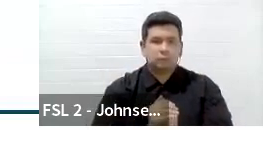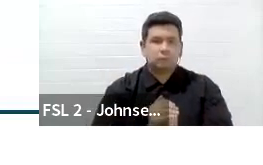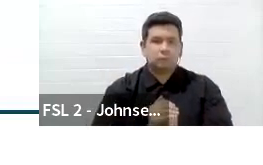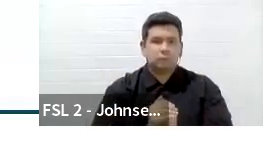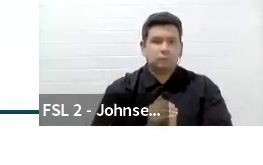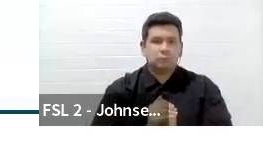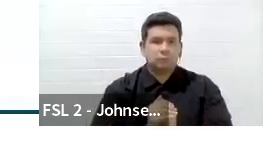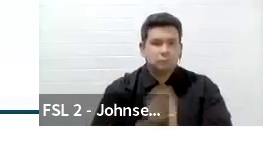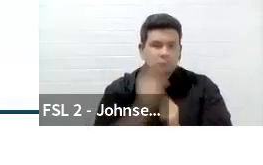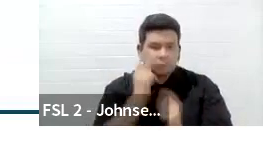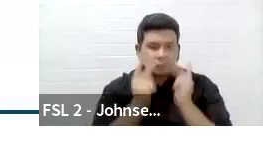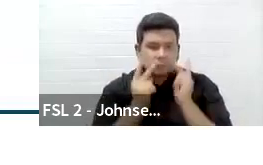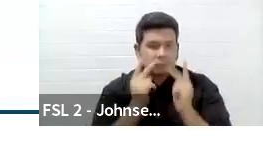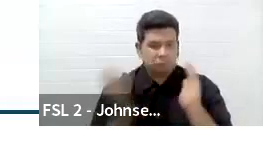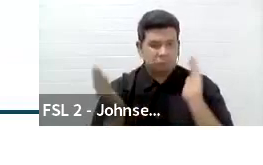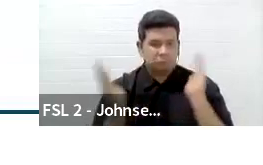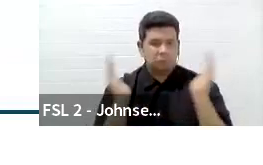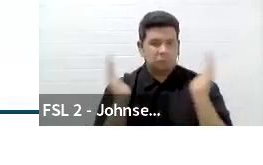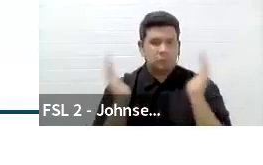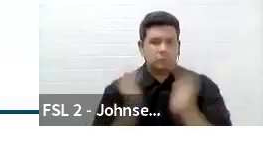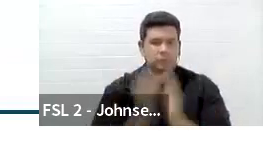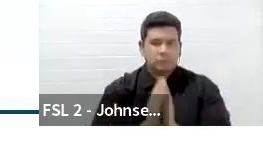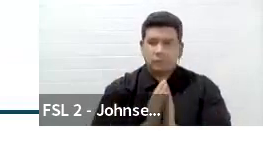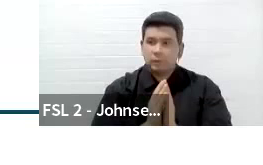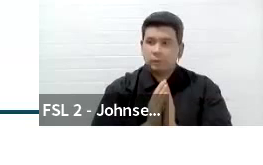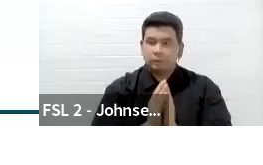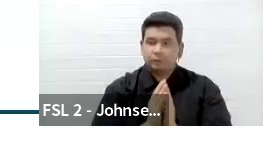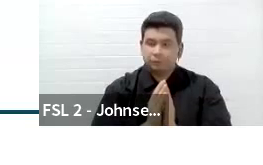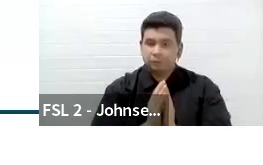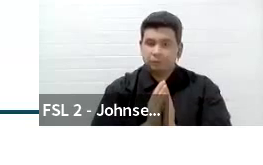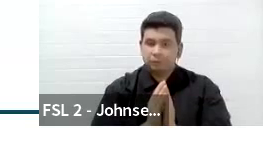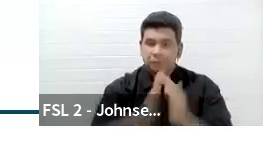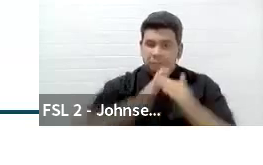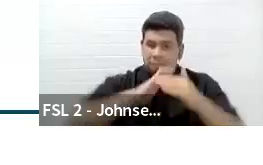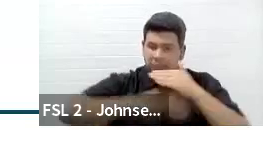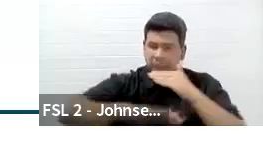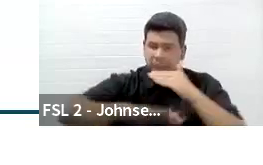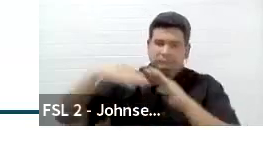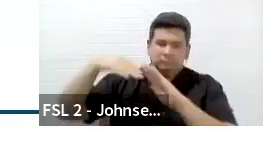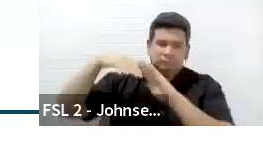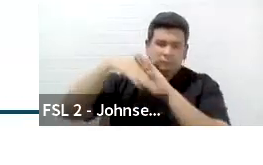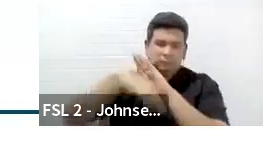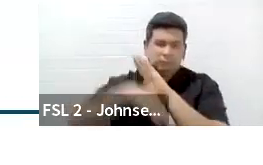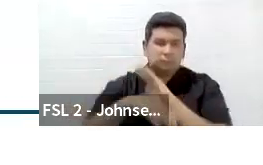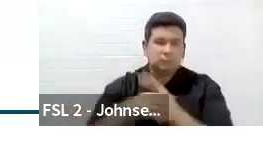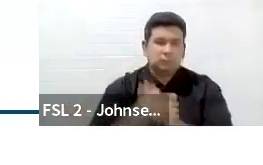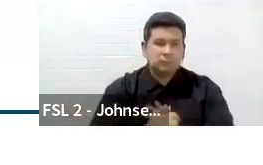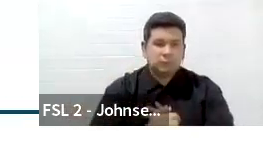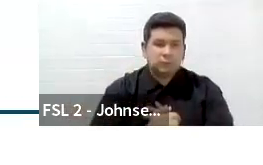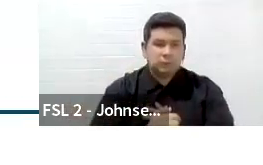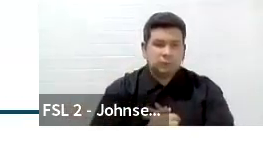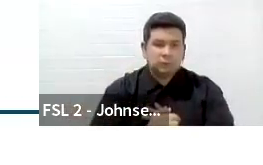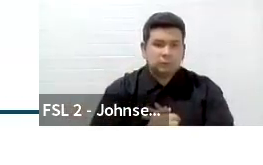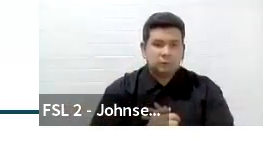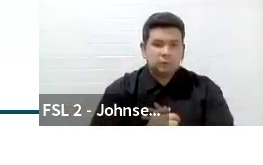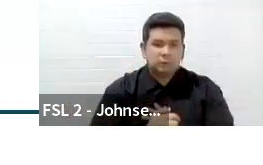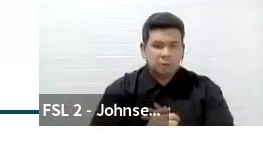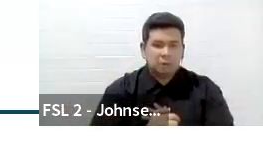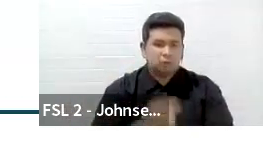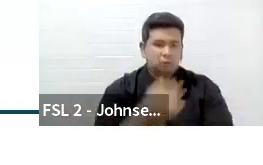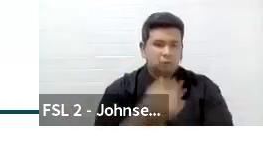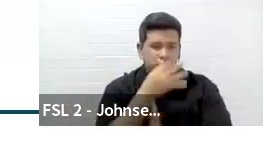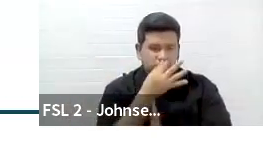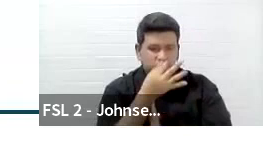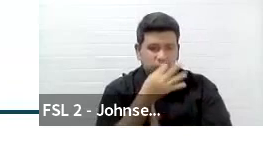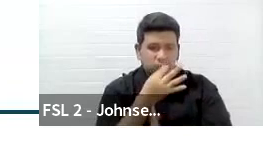to illustrate the decline in births. Here we show the effect of a single year decline in the number of births. So how